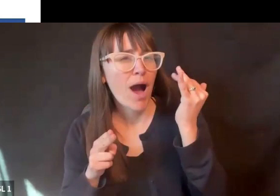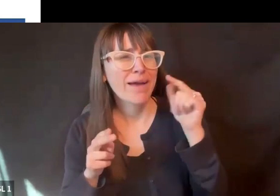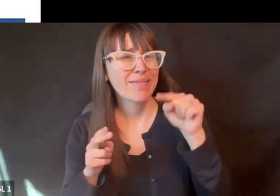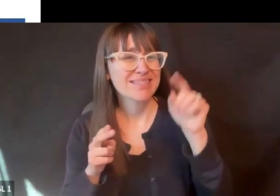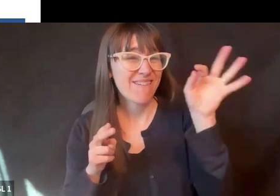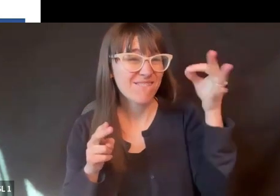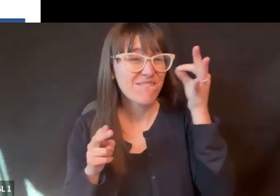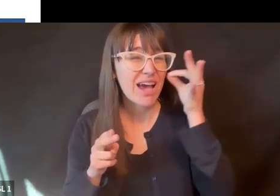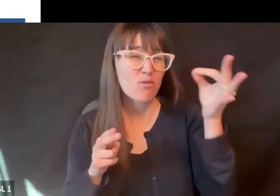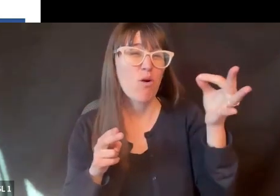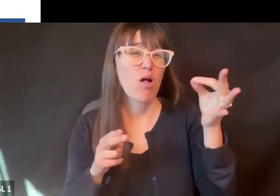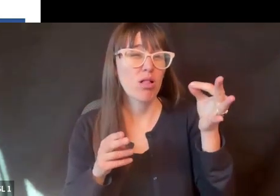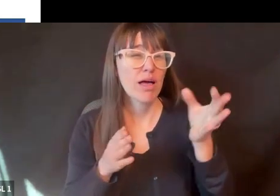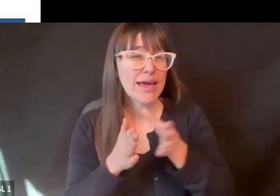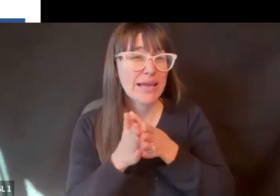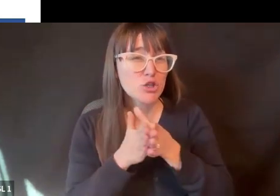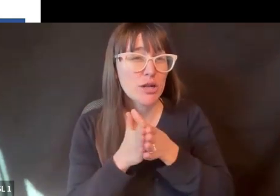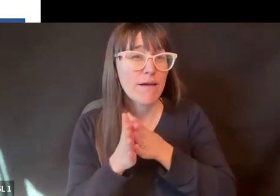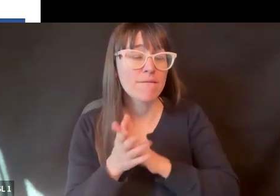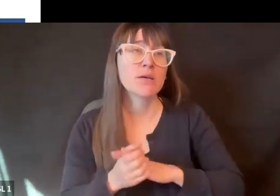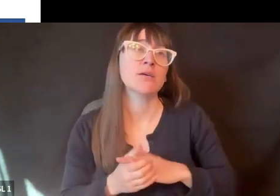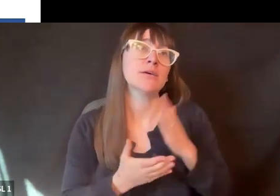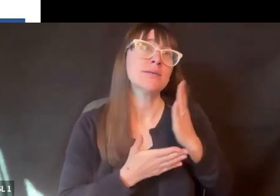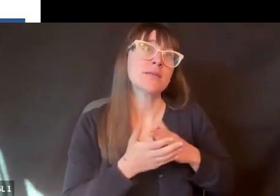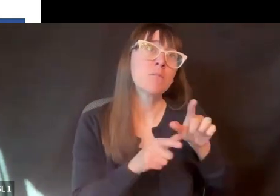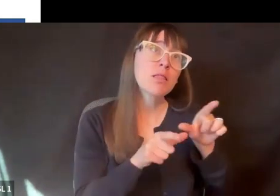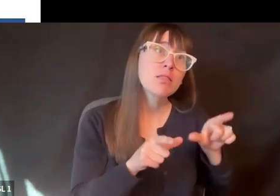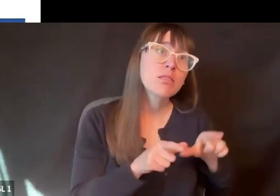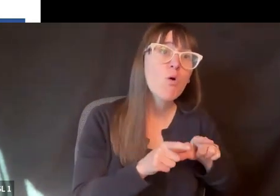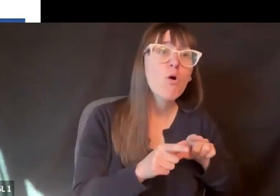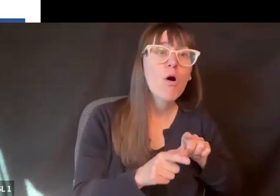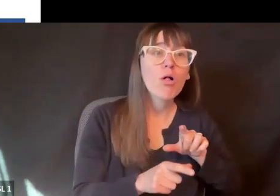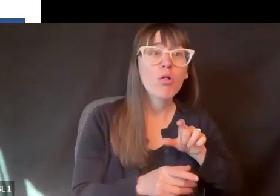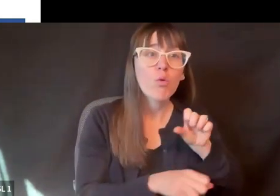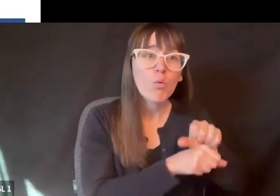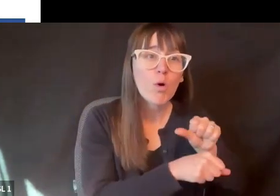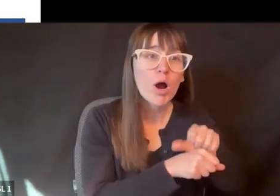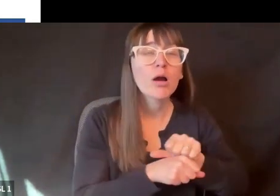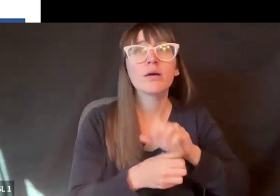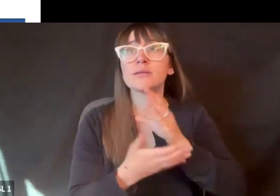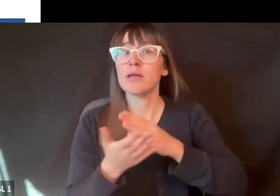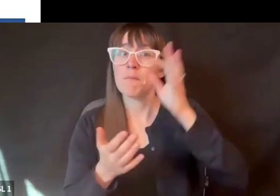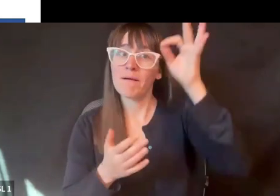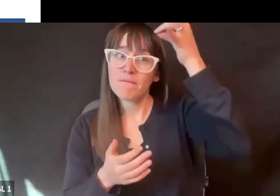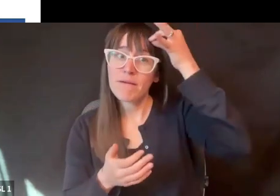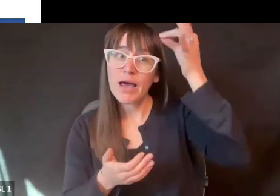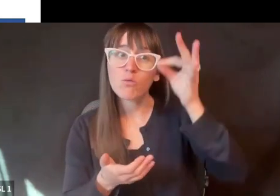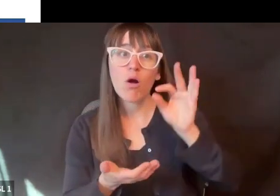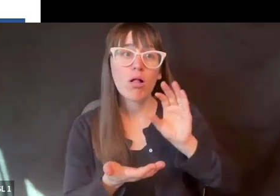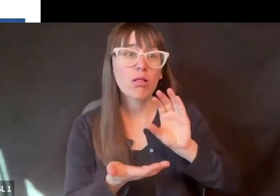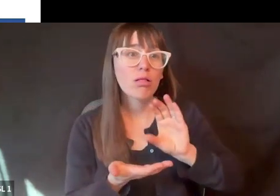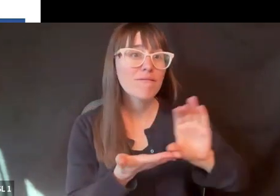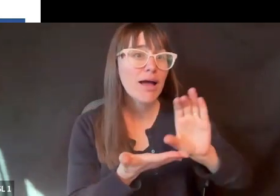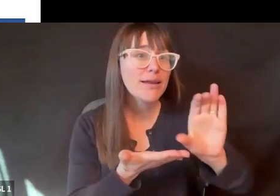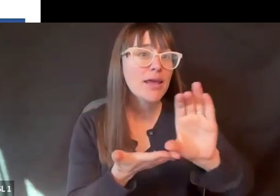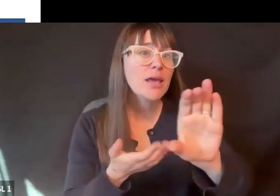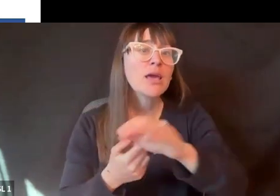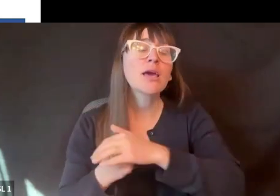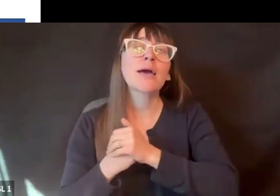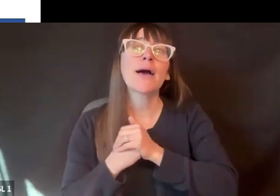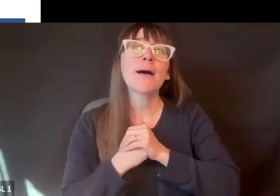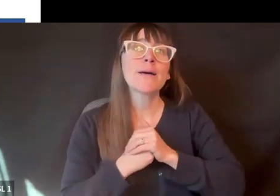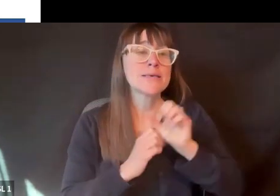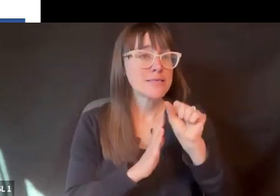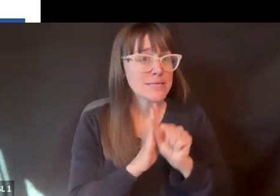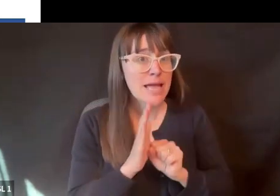is this is really a federal initiative, right? So there's some federal funding going out, there's local work being done to bridge aging